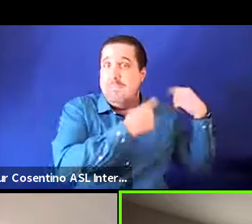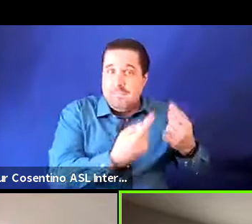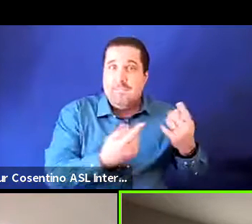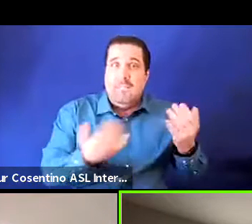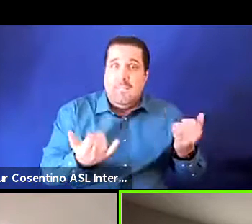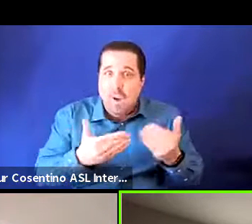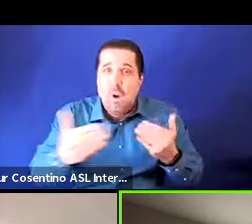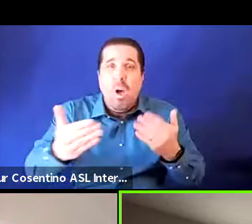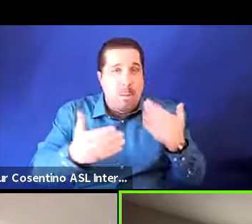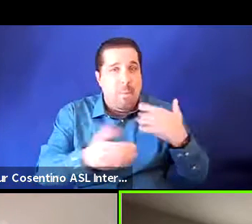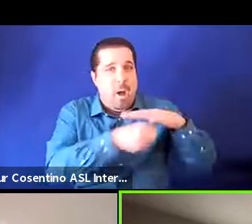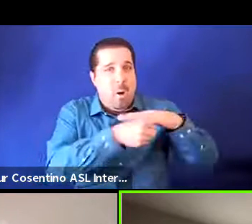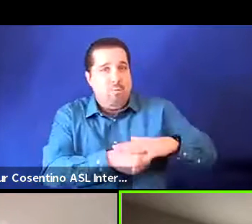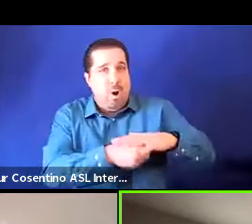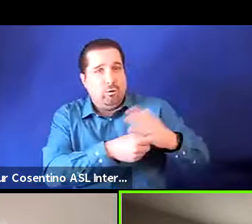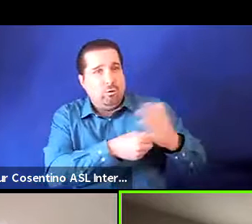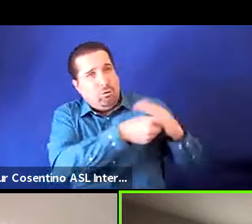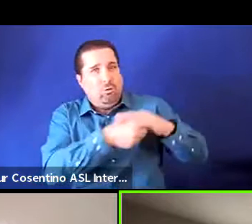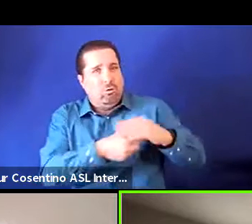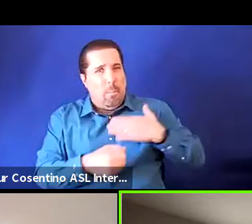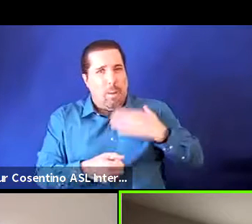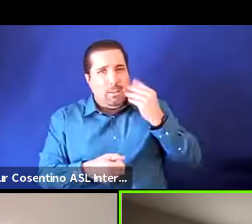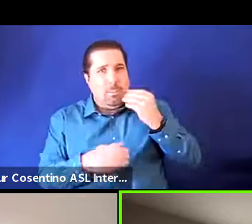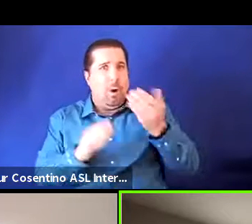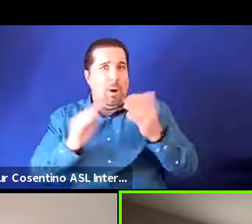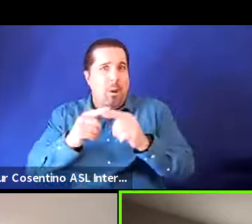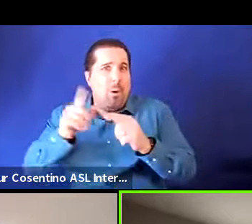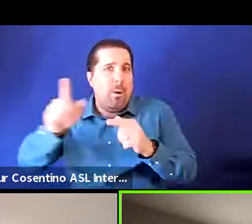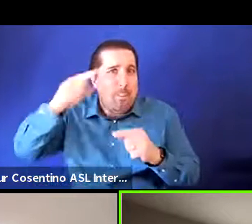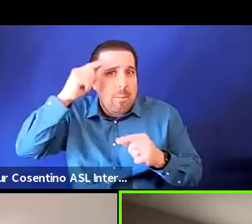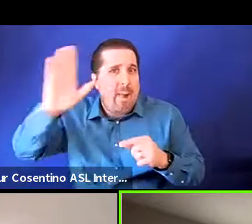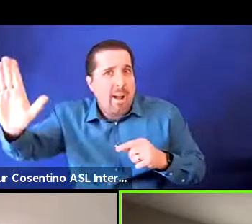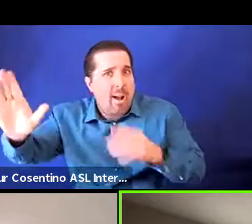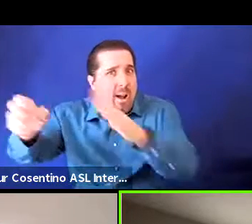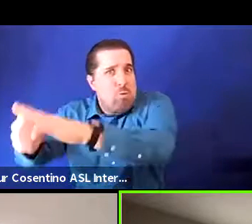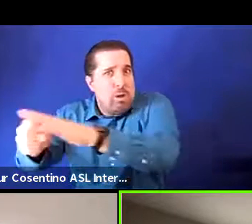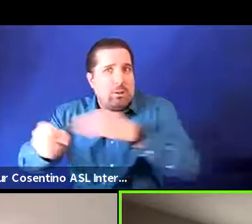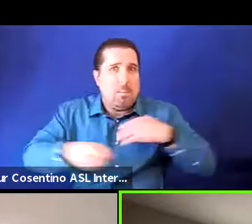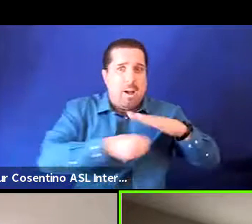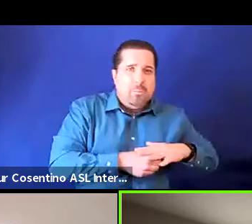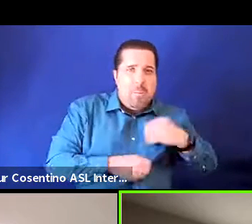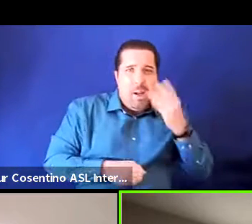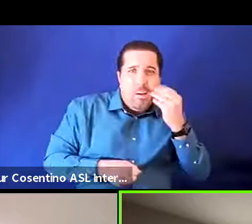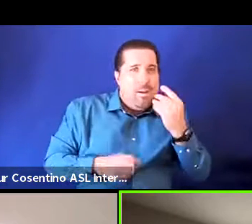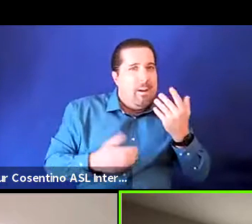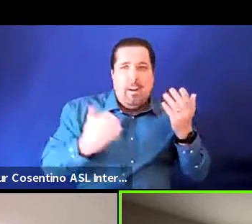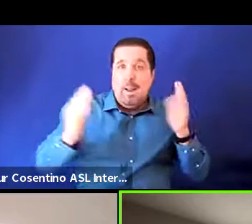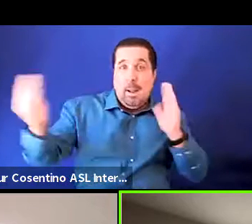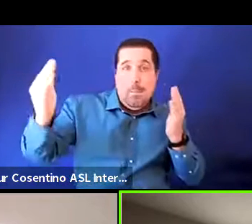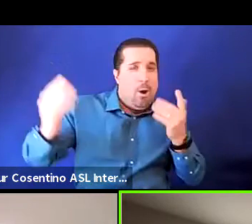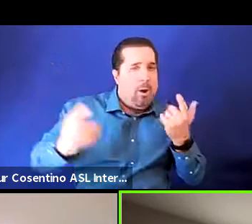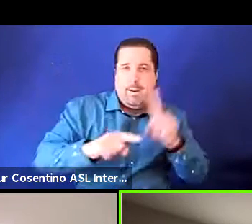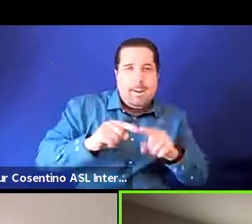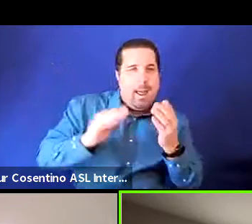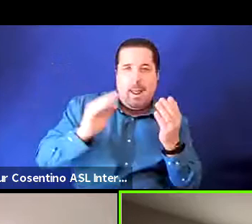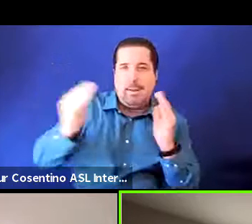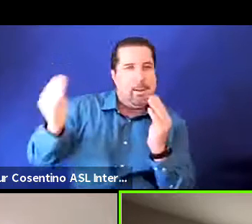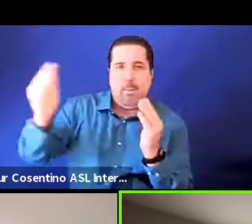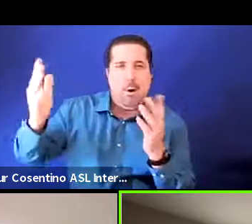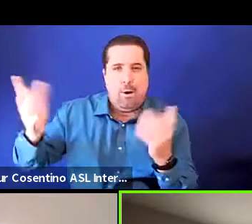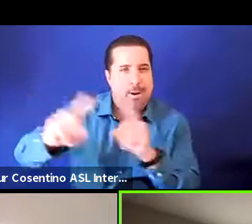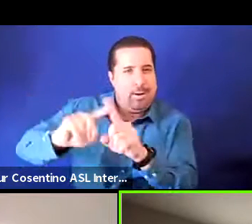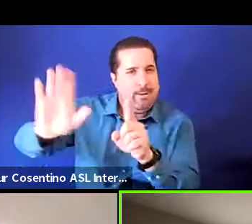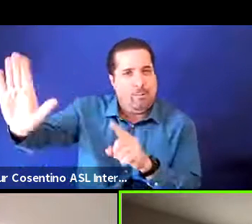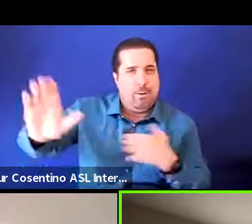forms of oppression, I could never understand or have ever experienced or will ever experience the oppression of Black people. I have learned